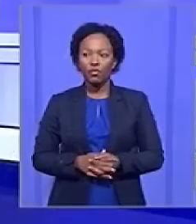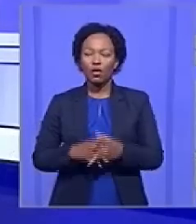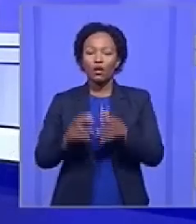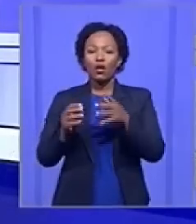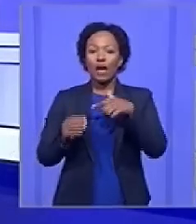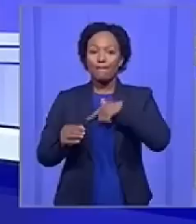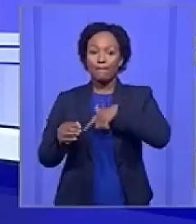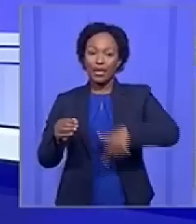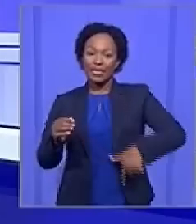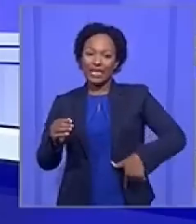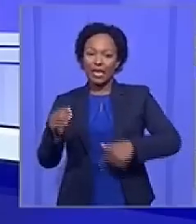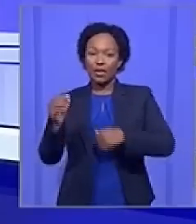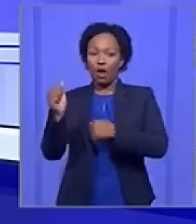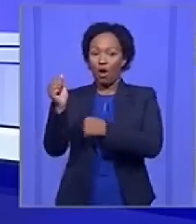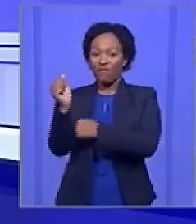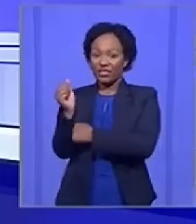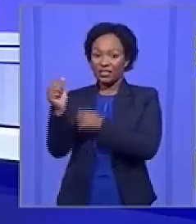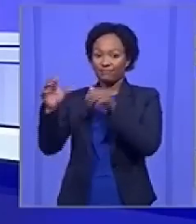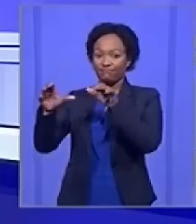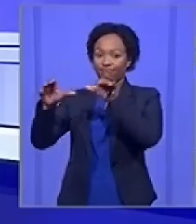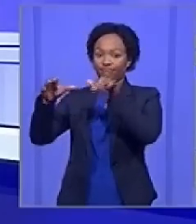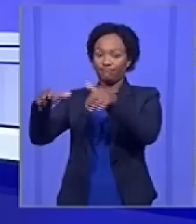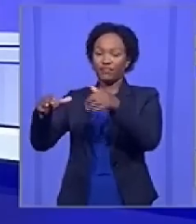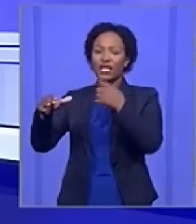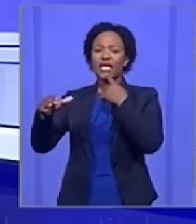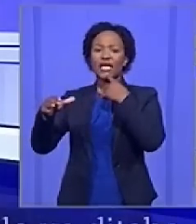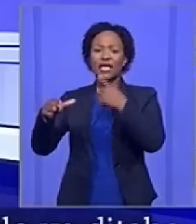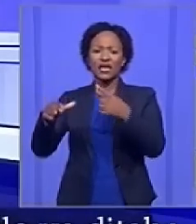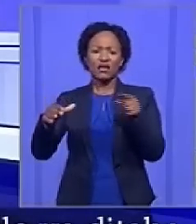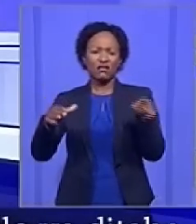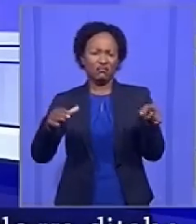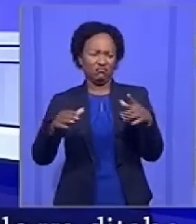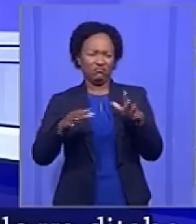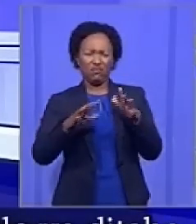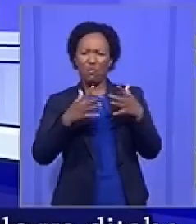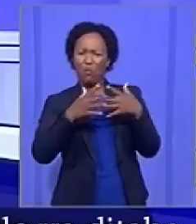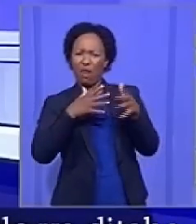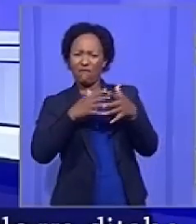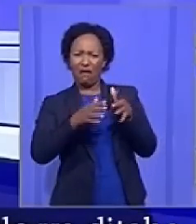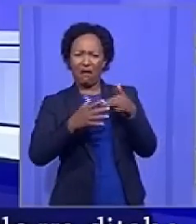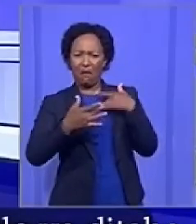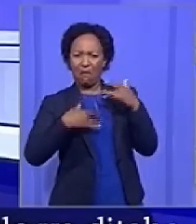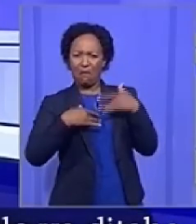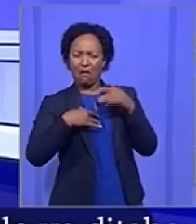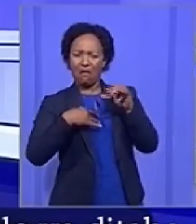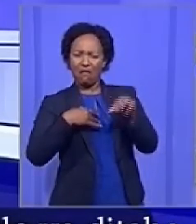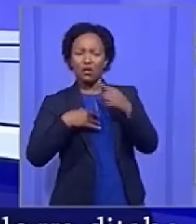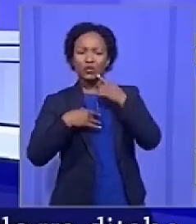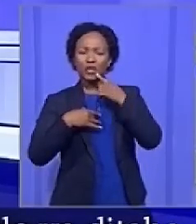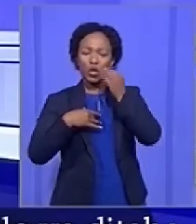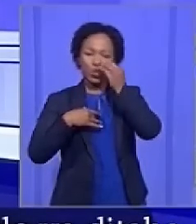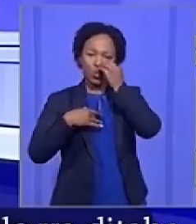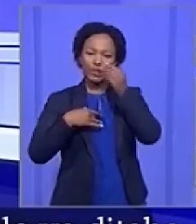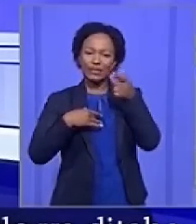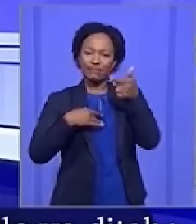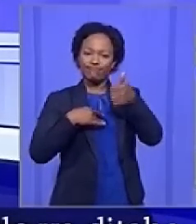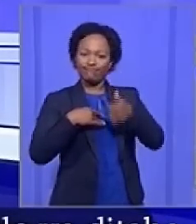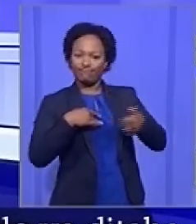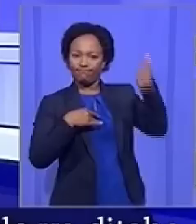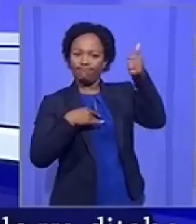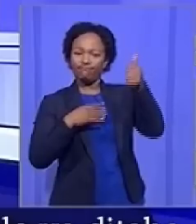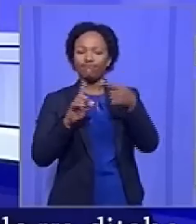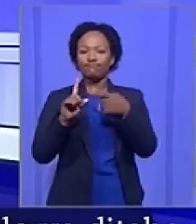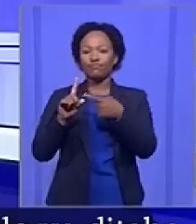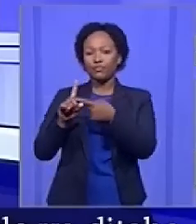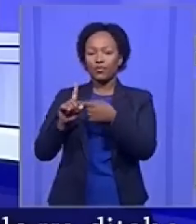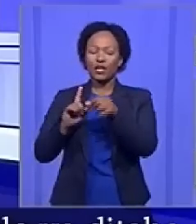Kantoro ya Mopresidente Cyril Ramaphosa e latotse ditlaleho tsa hore mohlanka ya moholo wa phethahatso wa